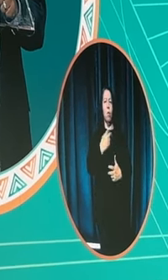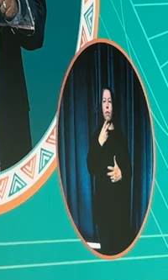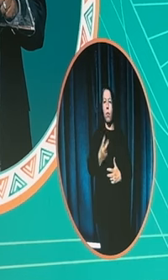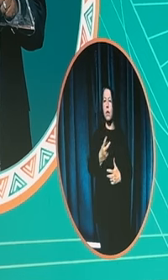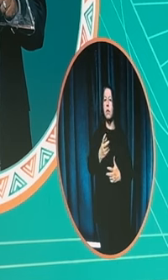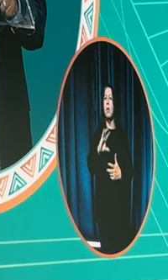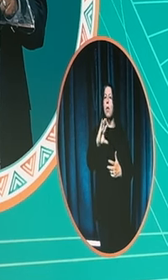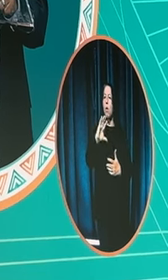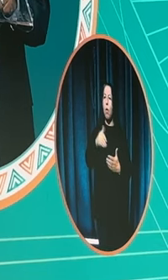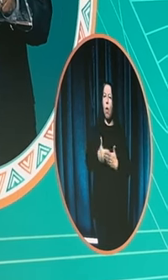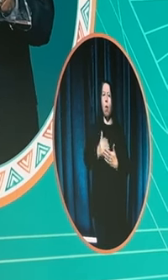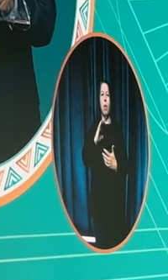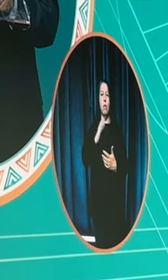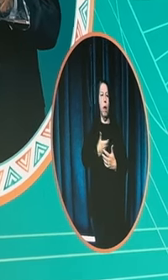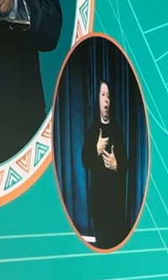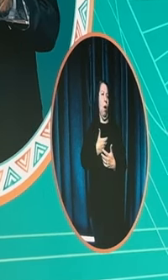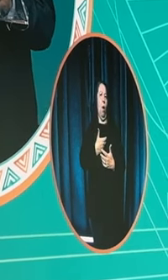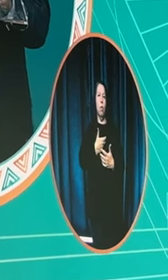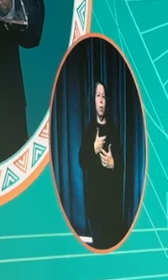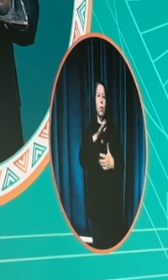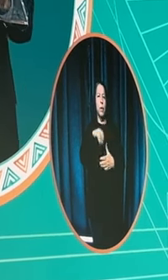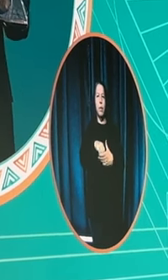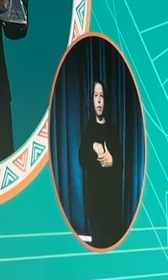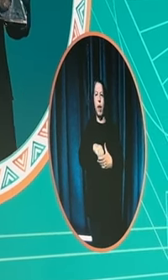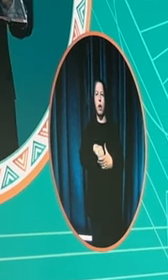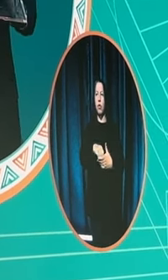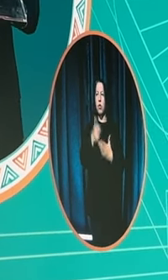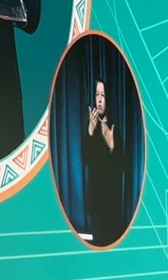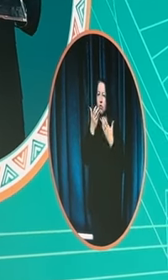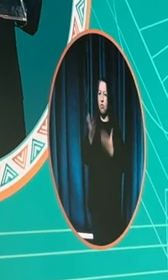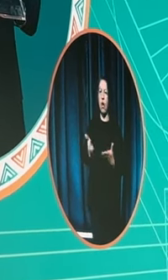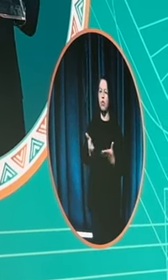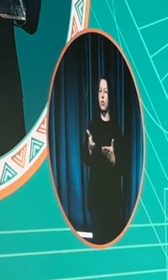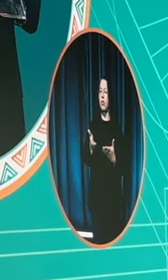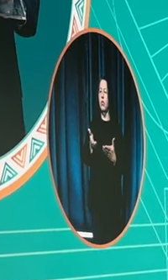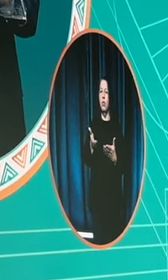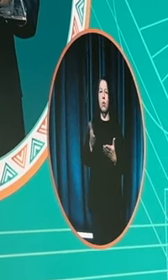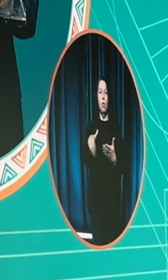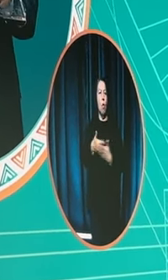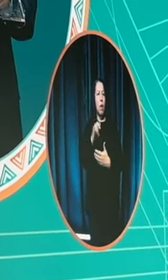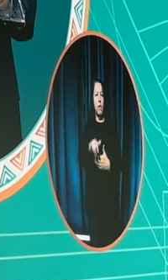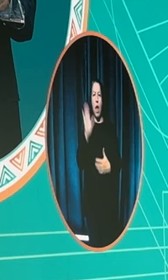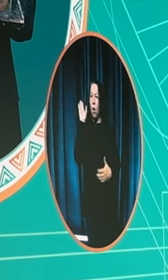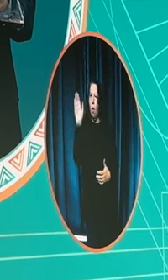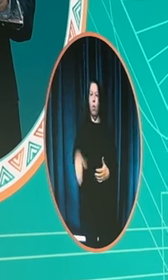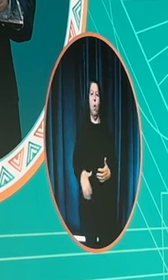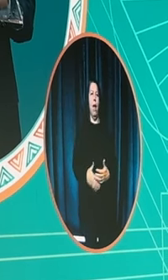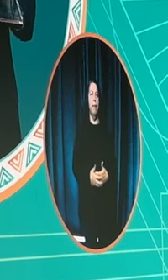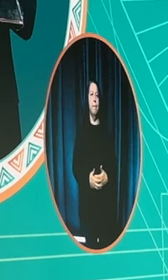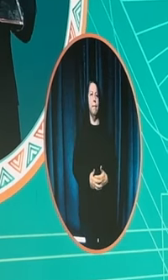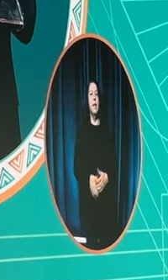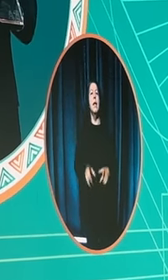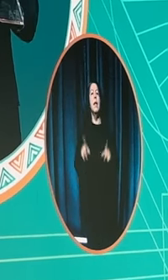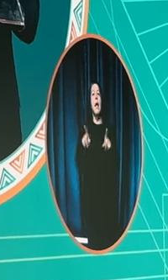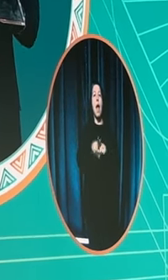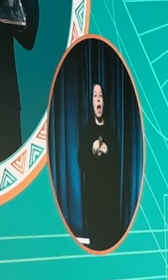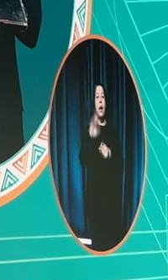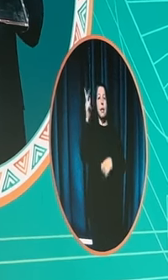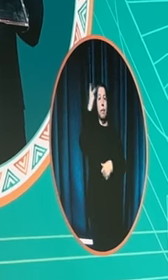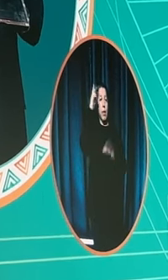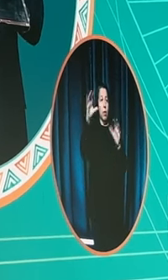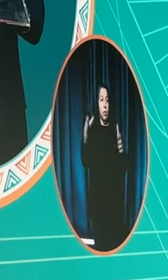entertaining suggestions, and all of that along the way. As a political body and as a Congress, I know that, you